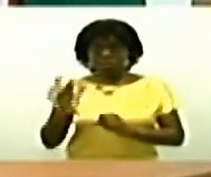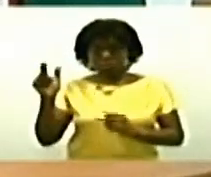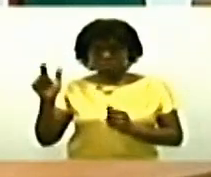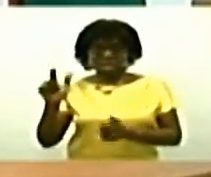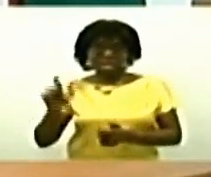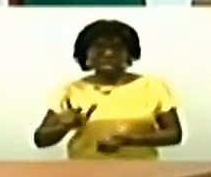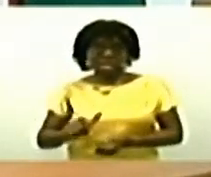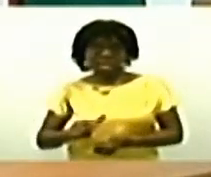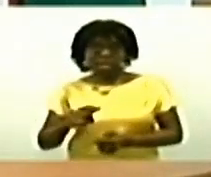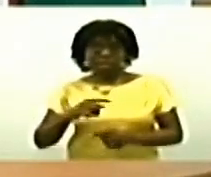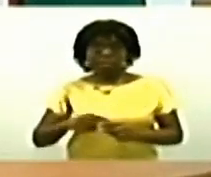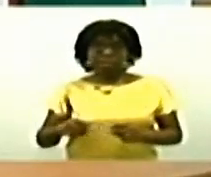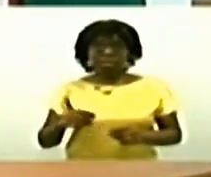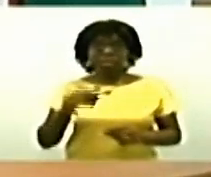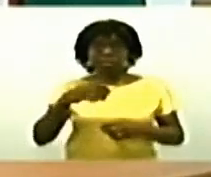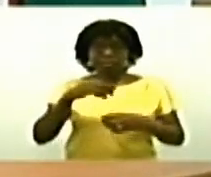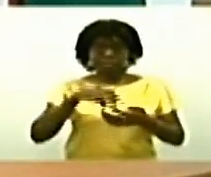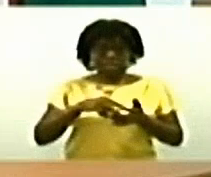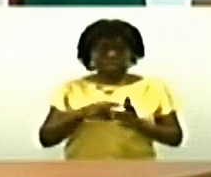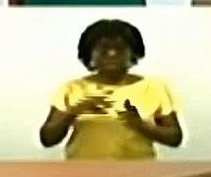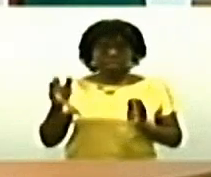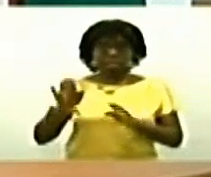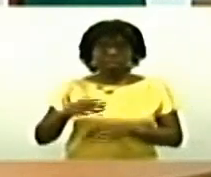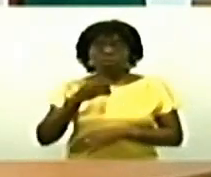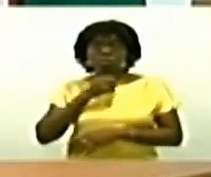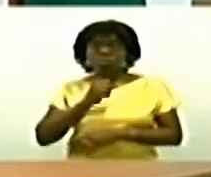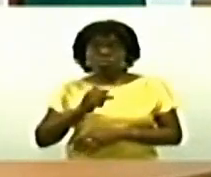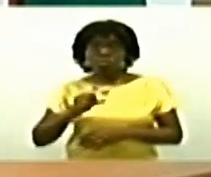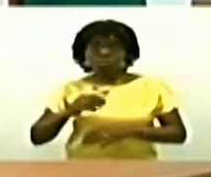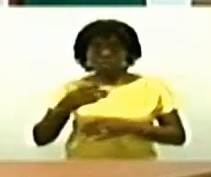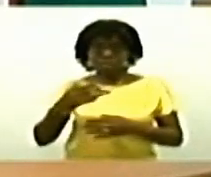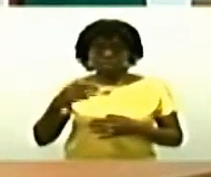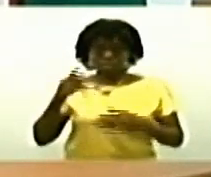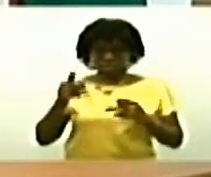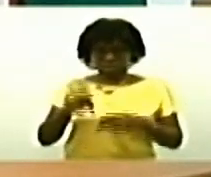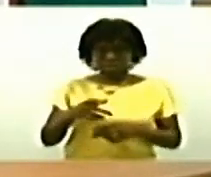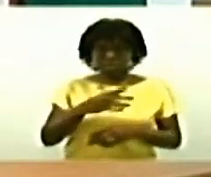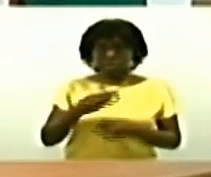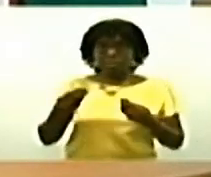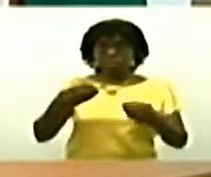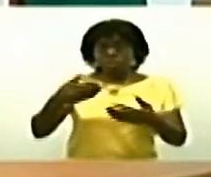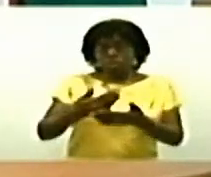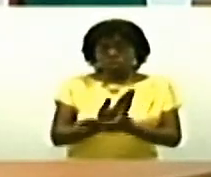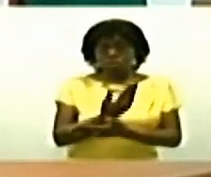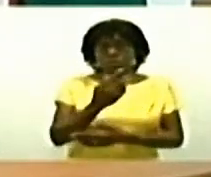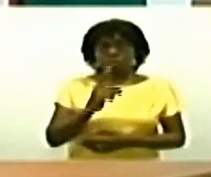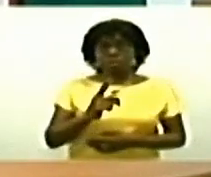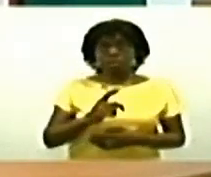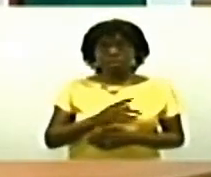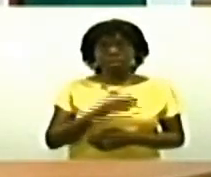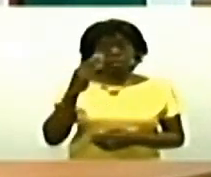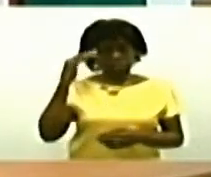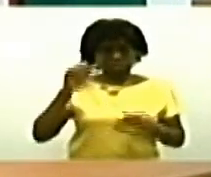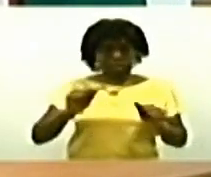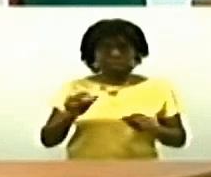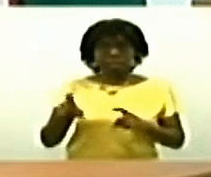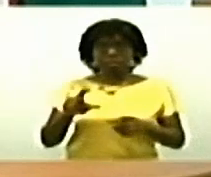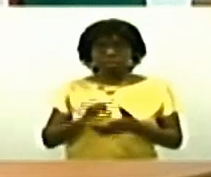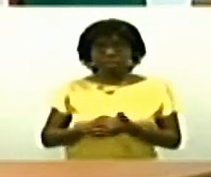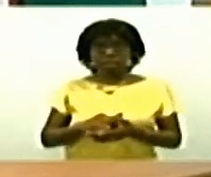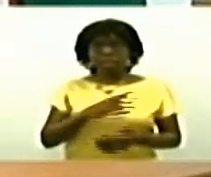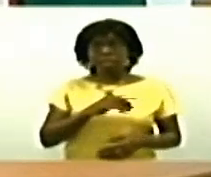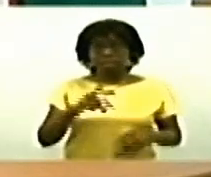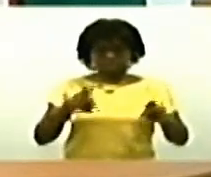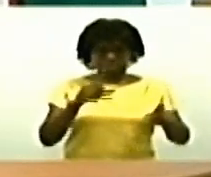to shed the old skin and to put on new armor. And I know you can do it. Judd, you can do it, and you're doing it